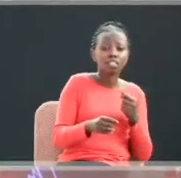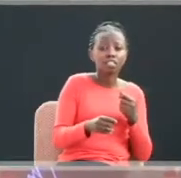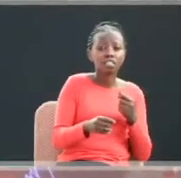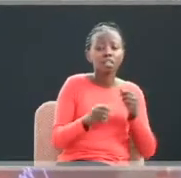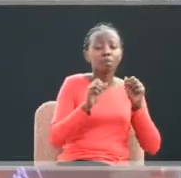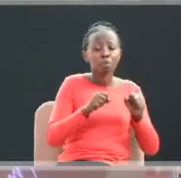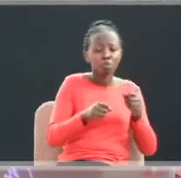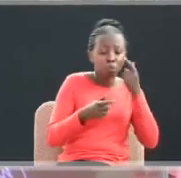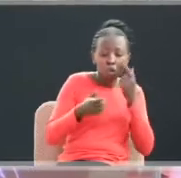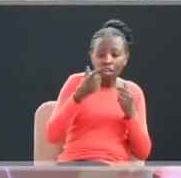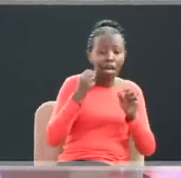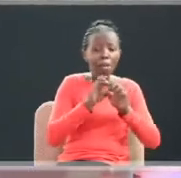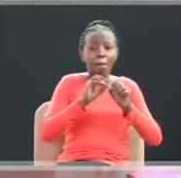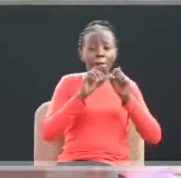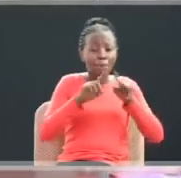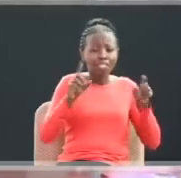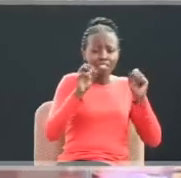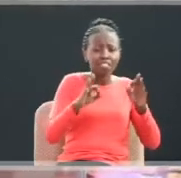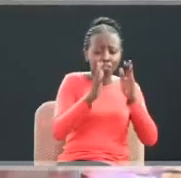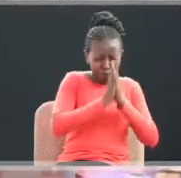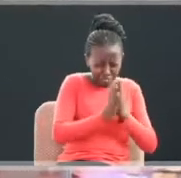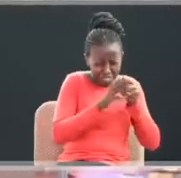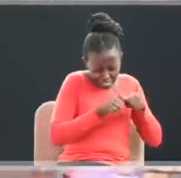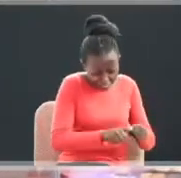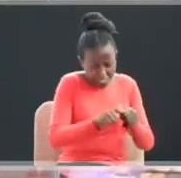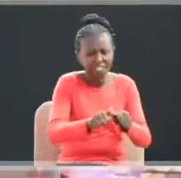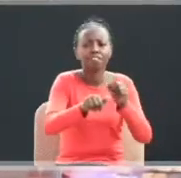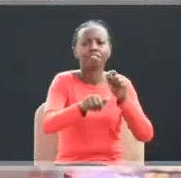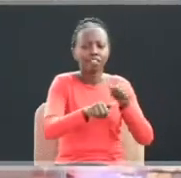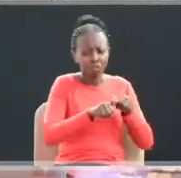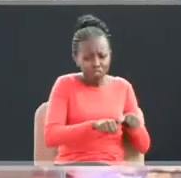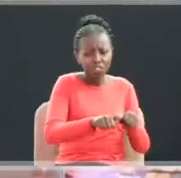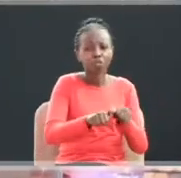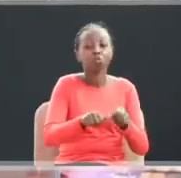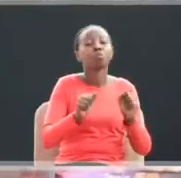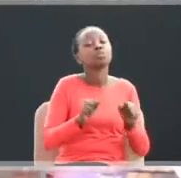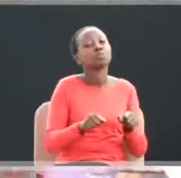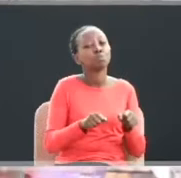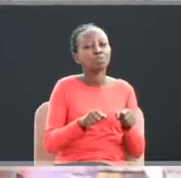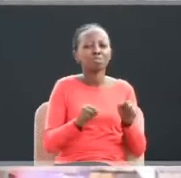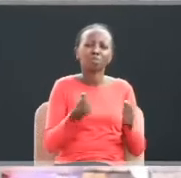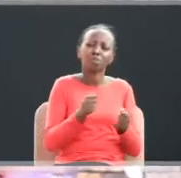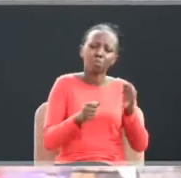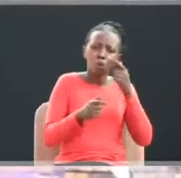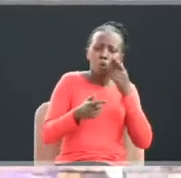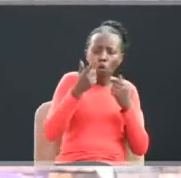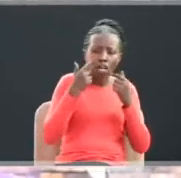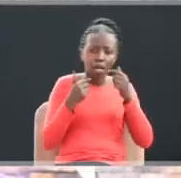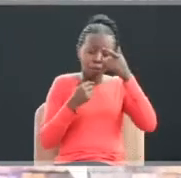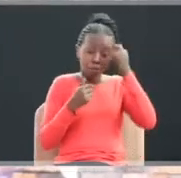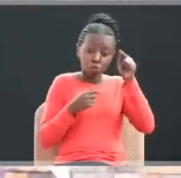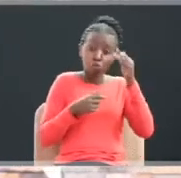ukiomba, it's like you're putting missiles to help you attack the enemy when he comes. Many